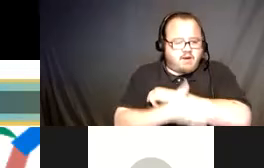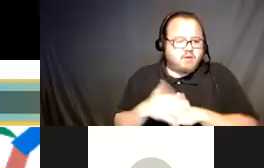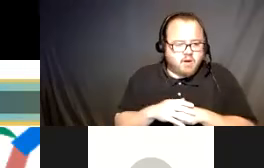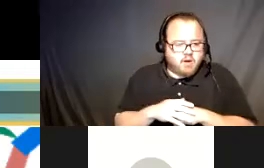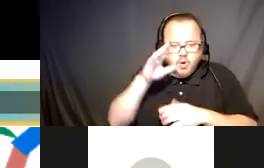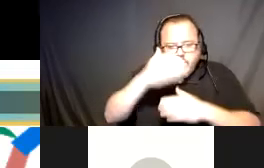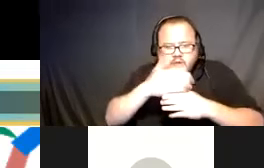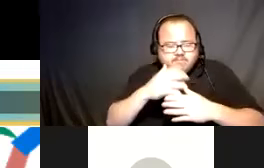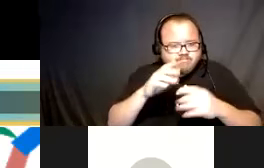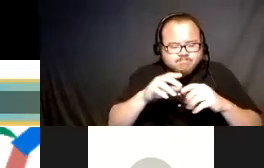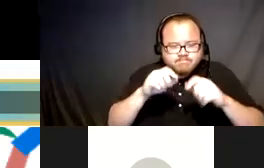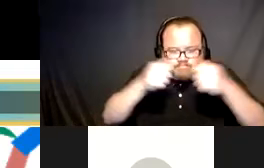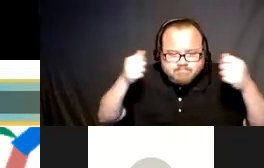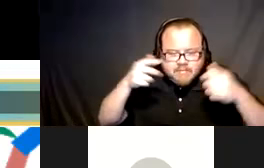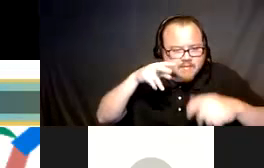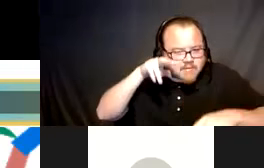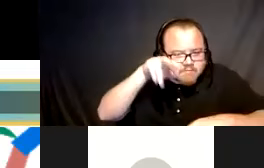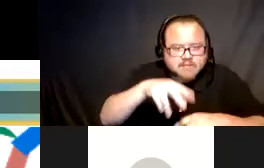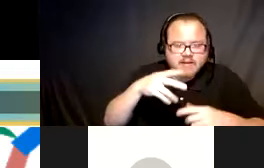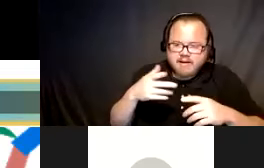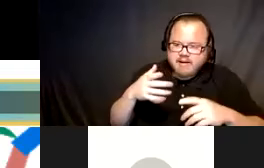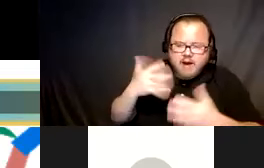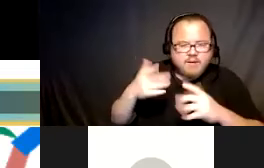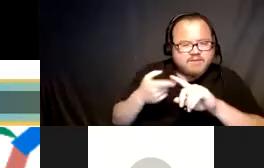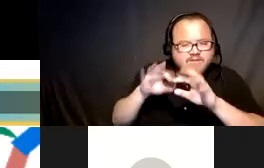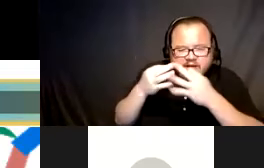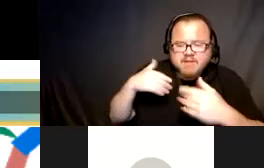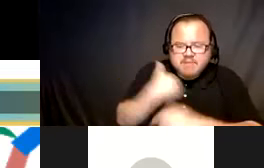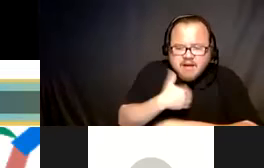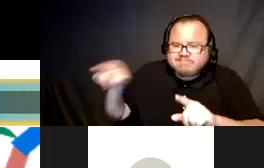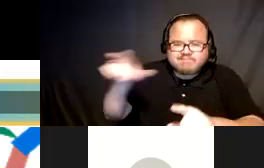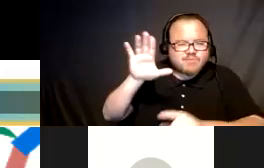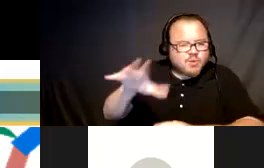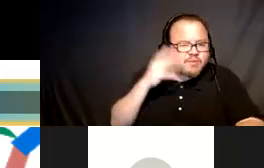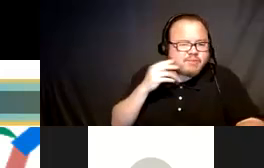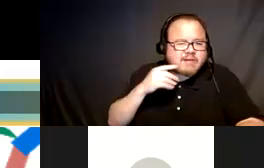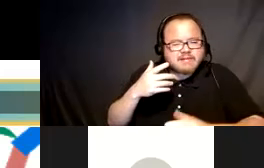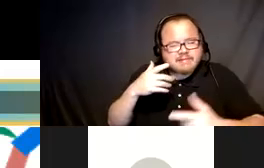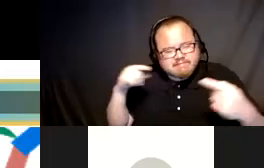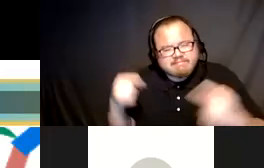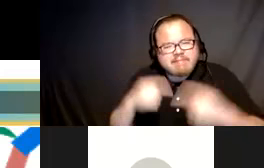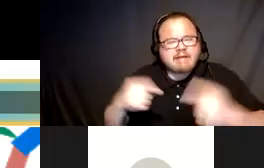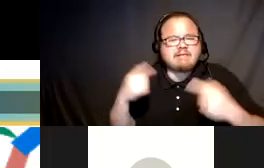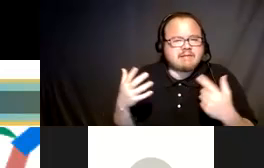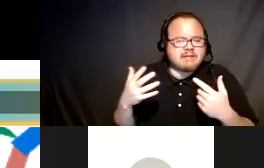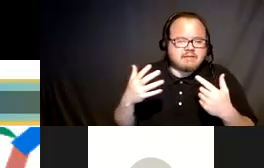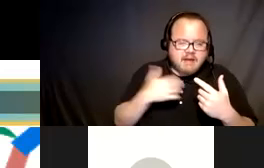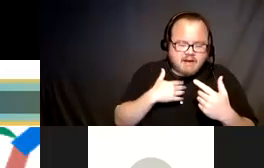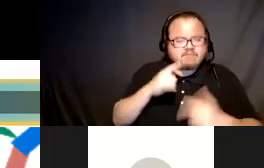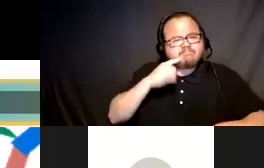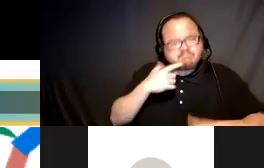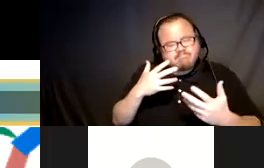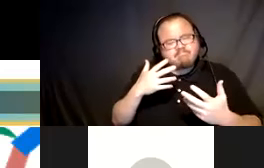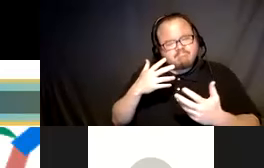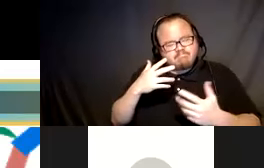the darkness and pain our friends and family members may be experiencing. They offer concrete ways to recognize the